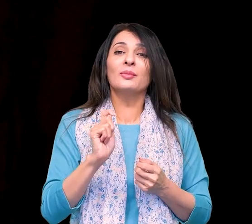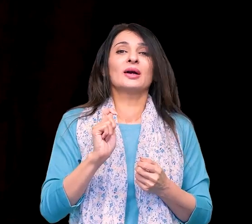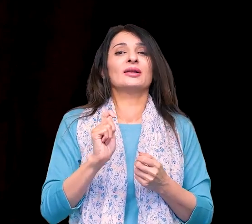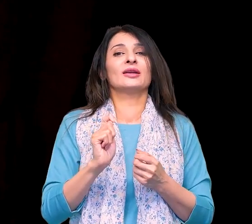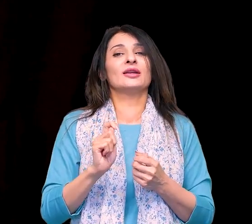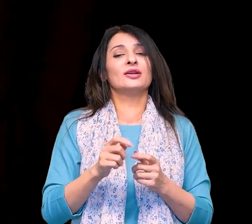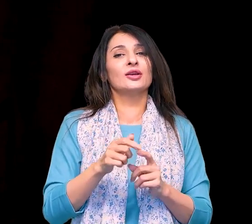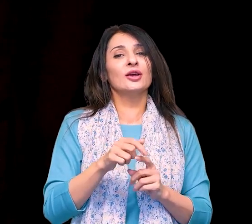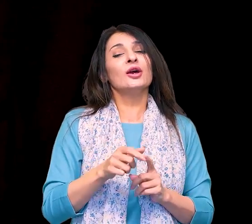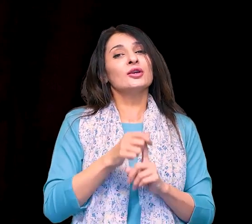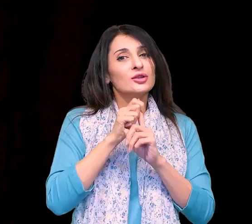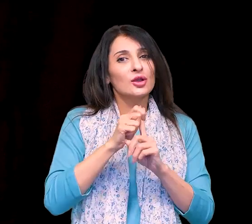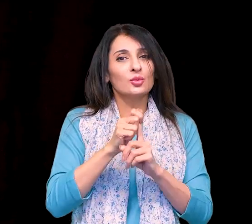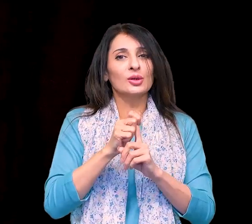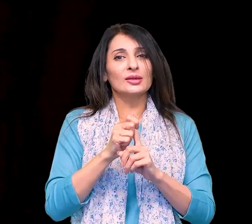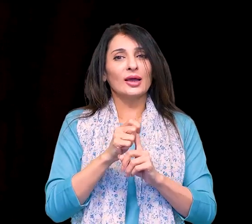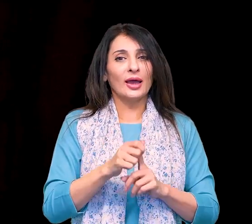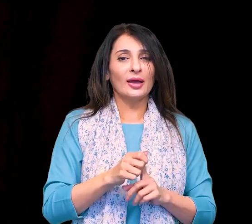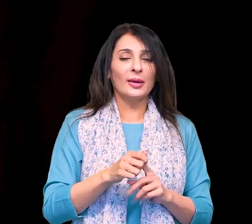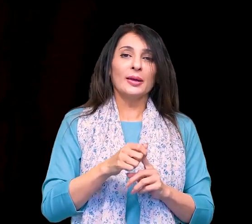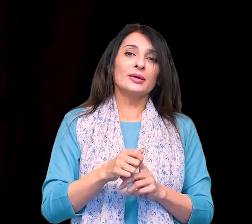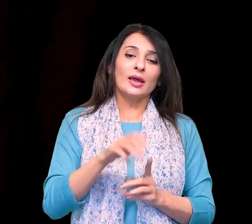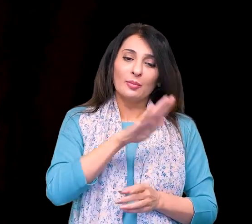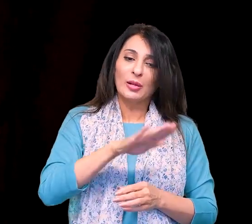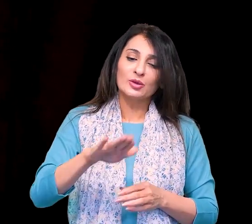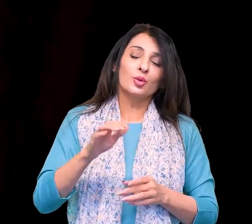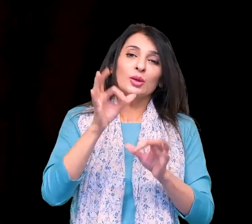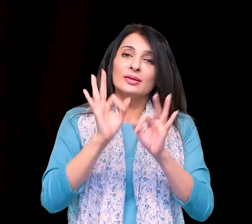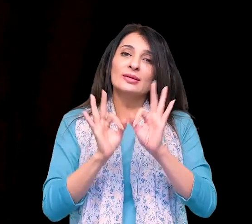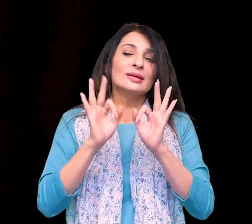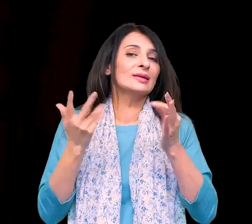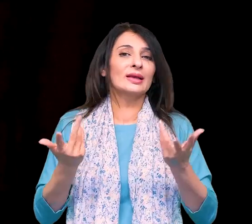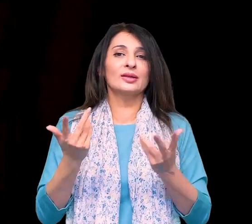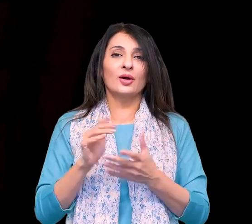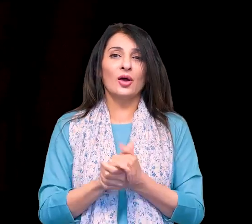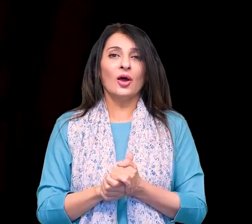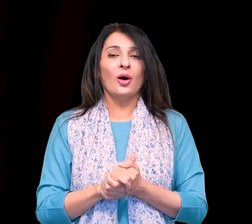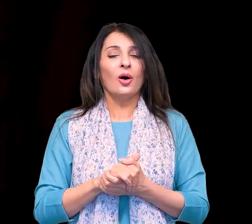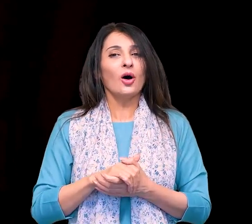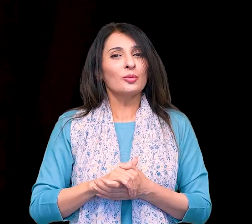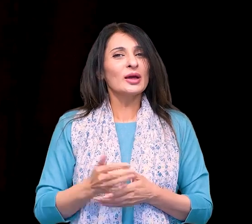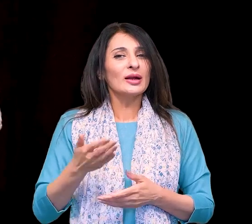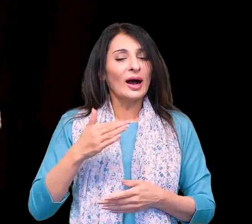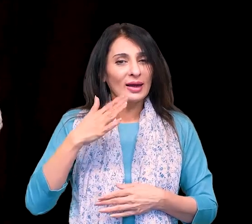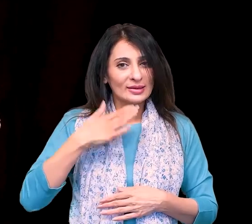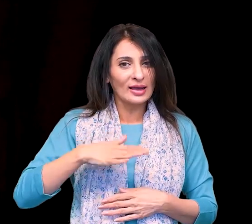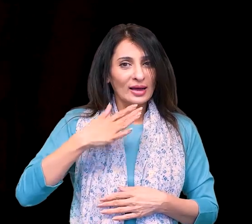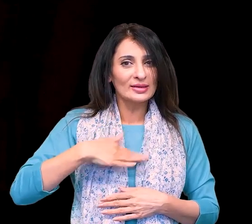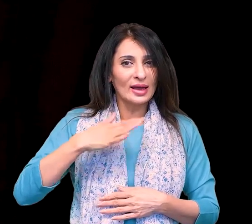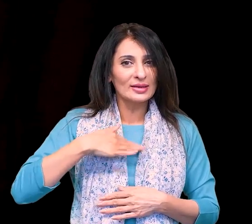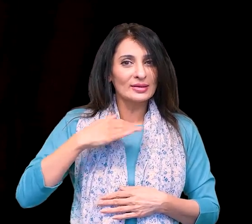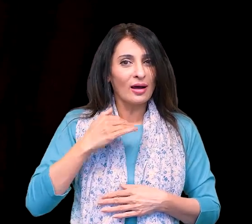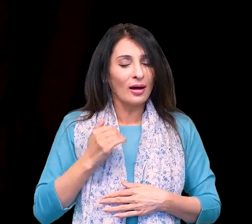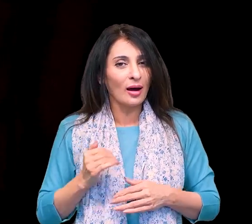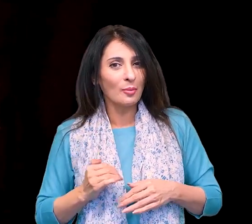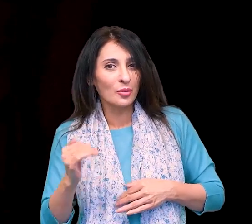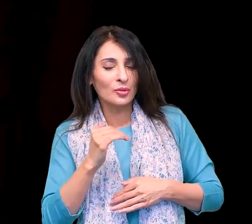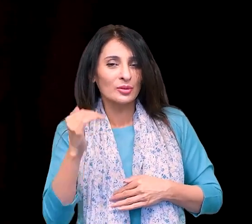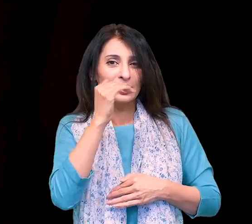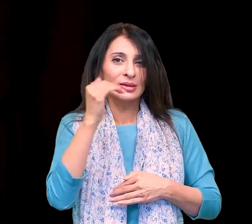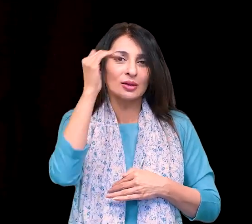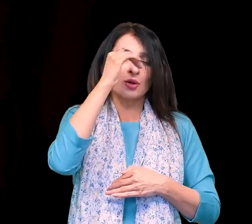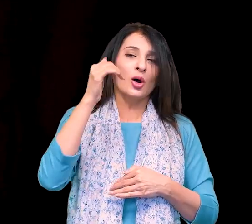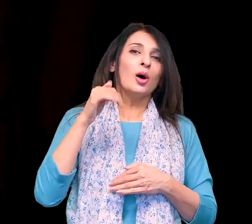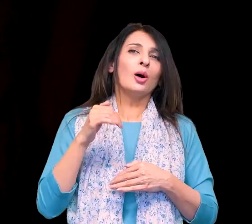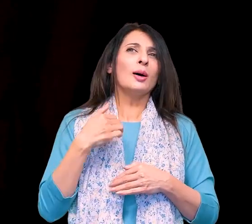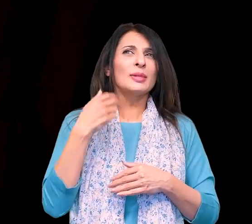other Ammis. They're looking for services. They're looking for reviews, rankings. So really providing Ammis with all the information